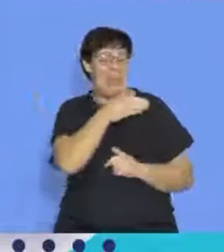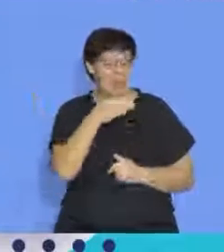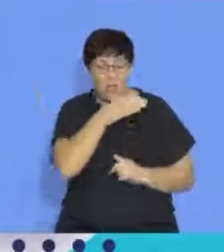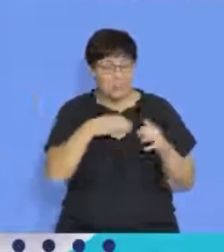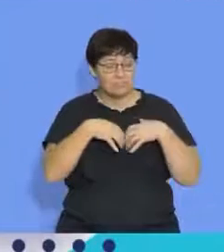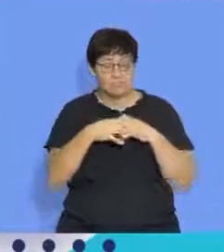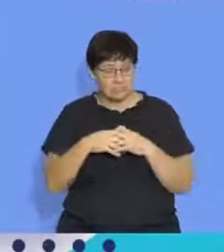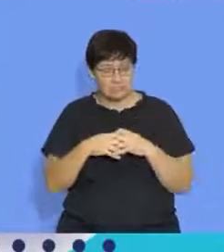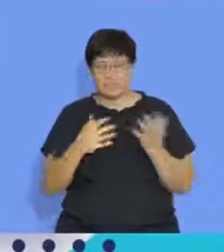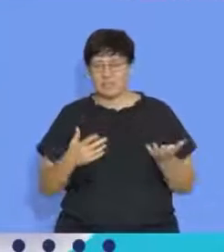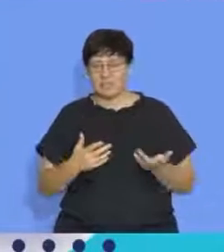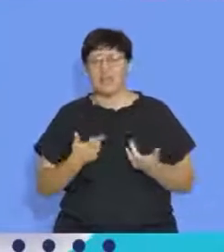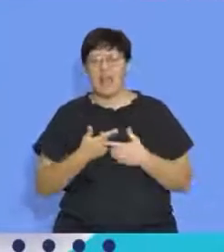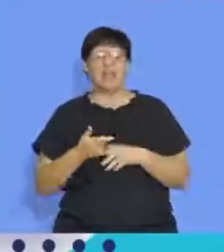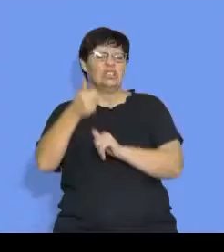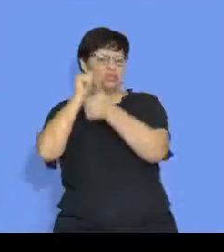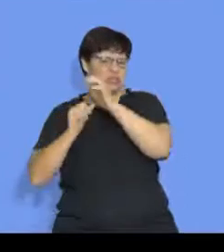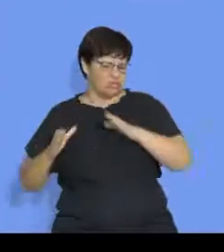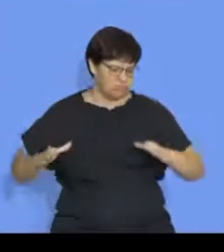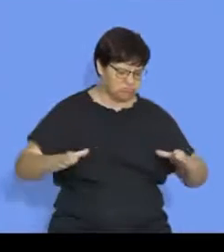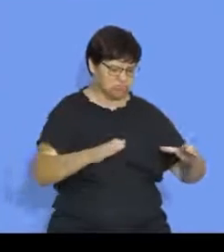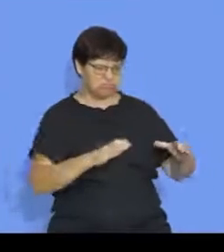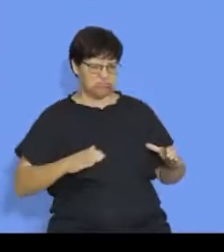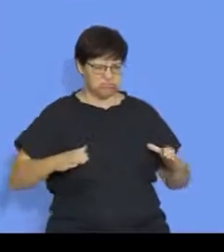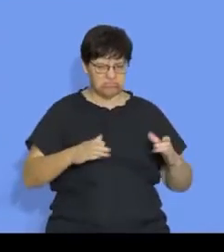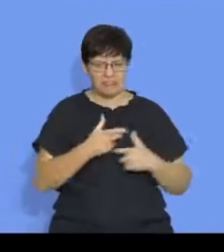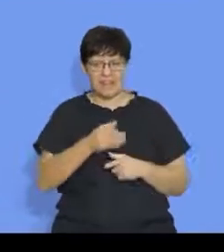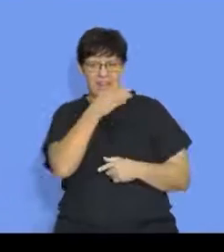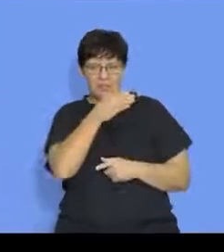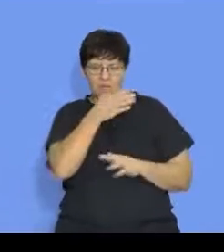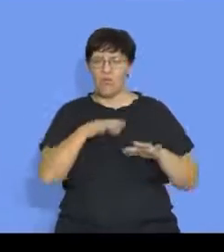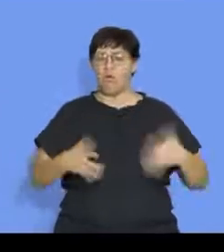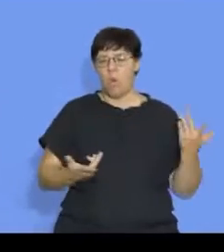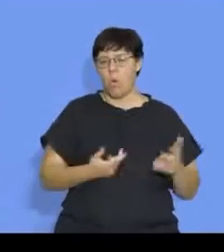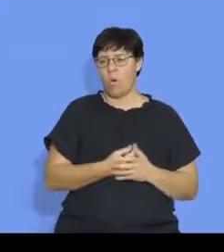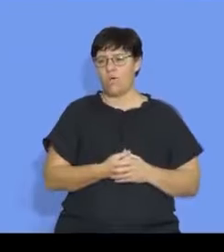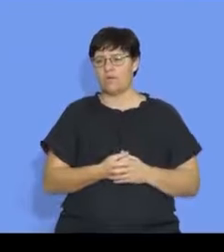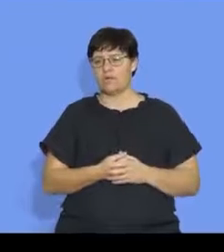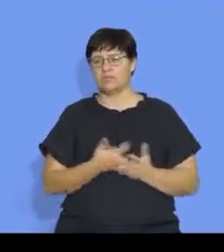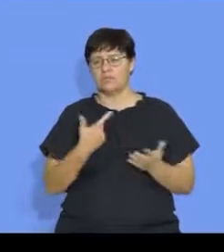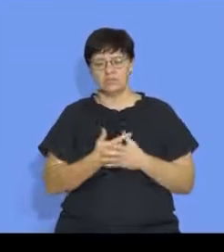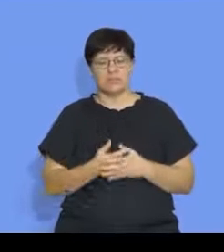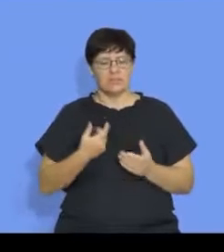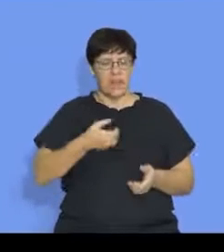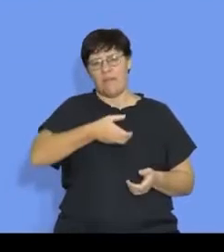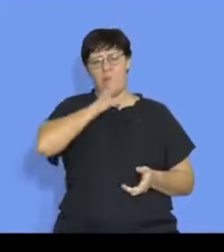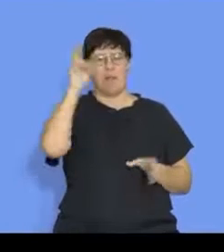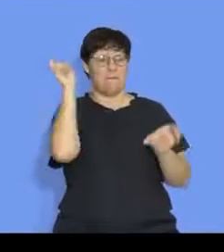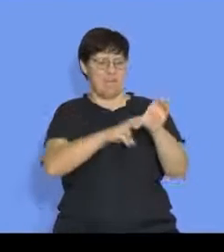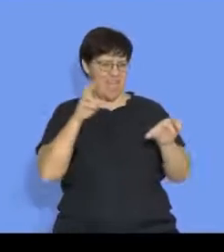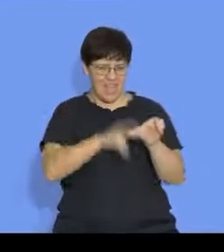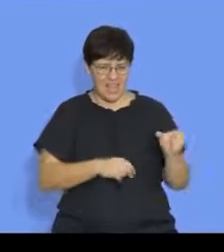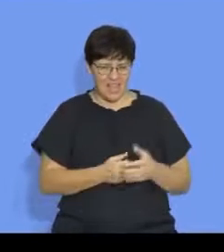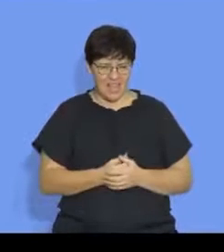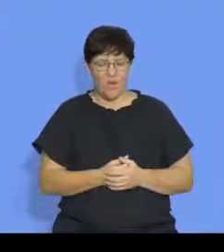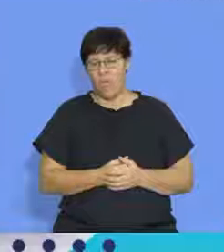making our traditional alcohol, or if we're having a good old Castle Light or a Castle Black